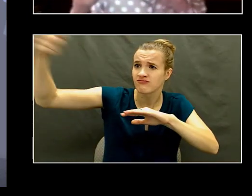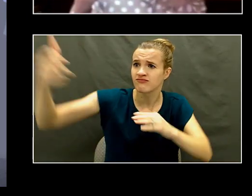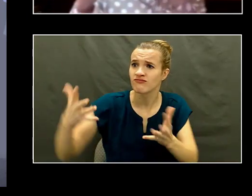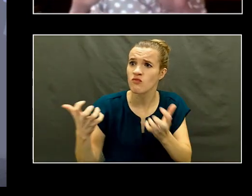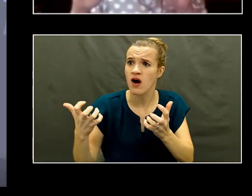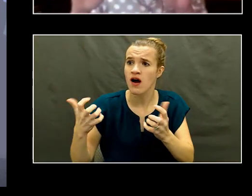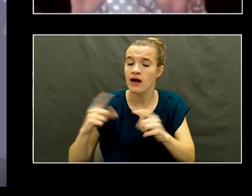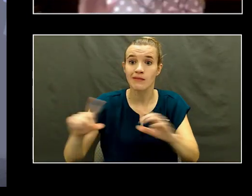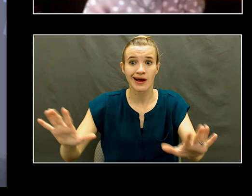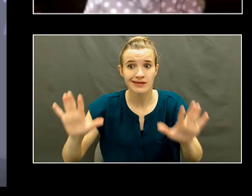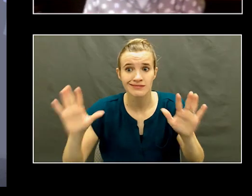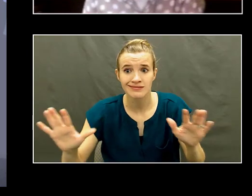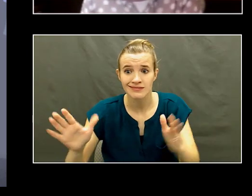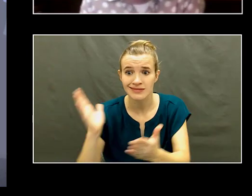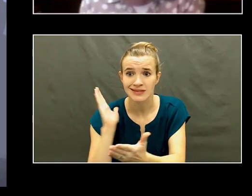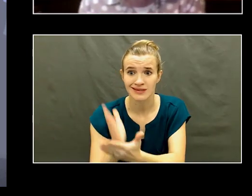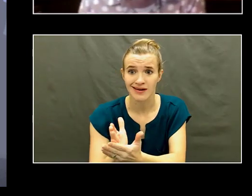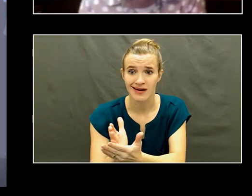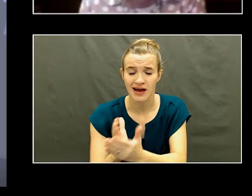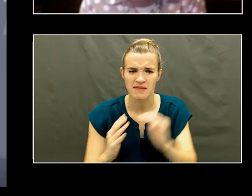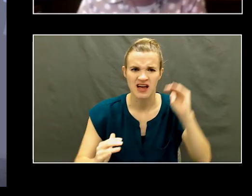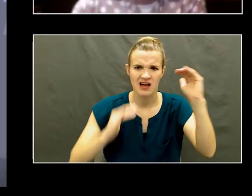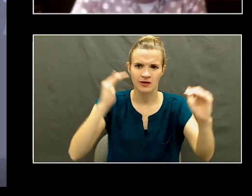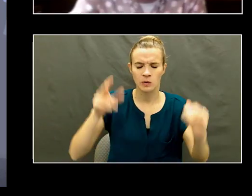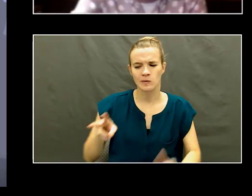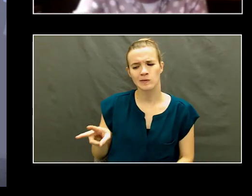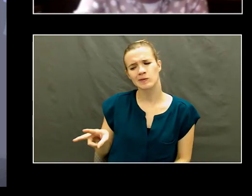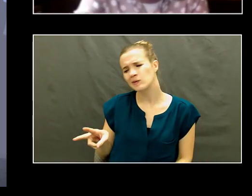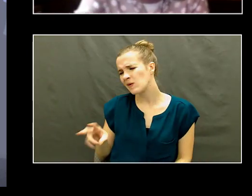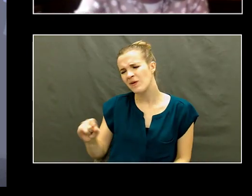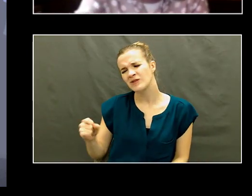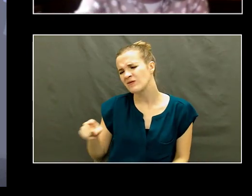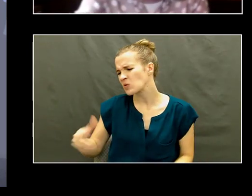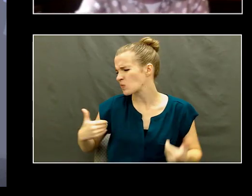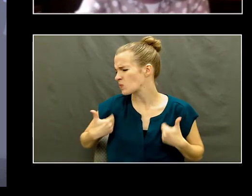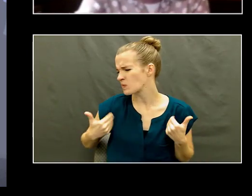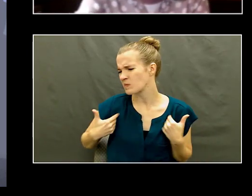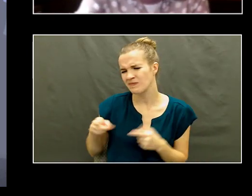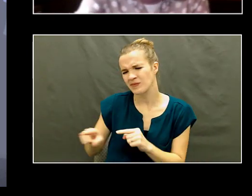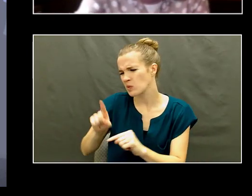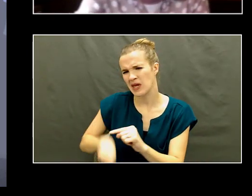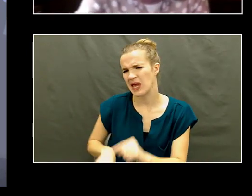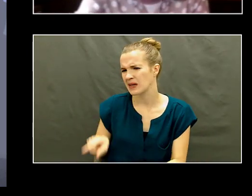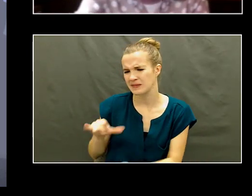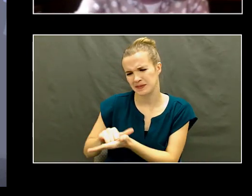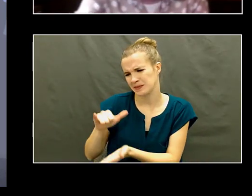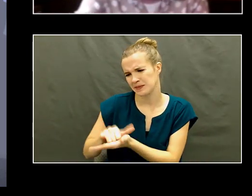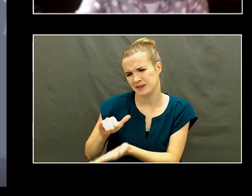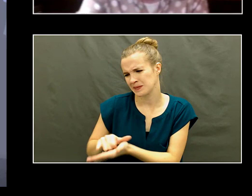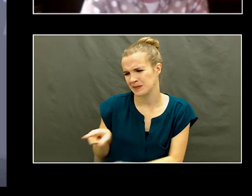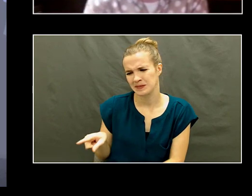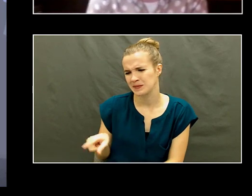But stop. The grown-ups think she's too young. You can't do it.